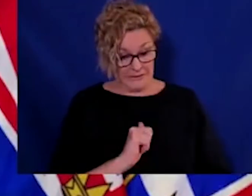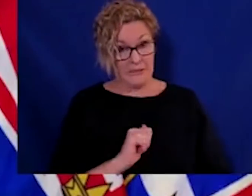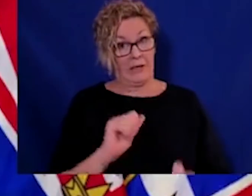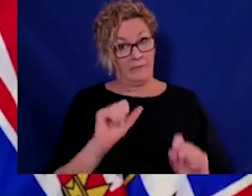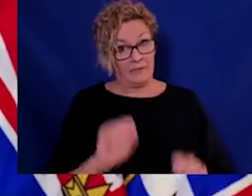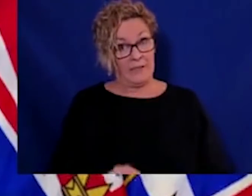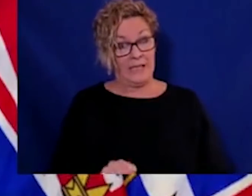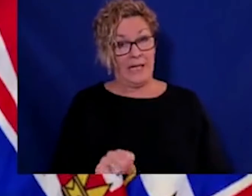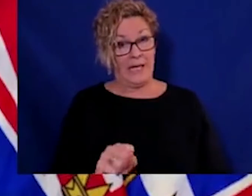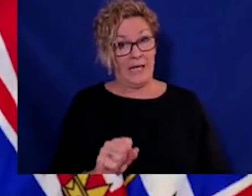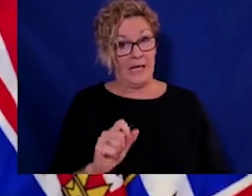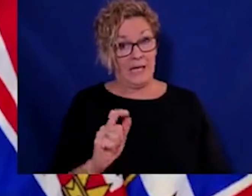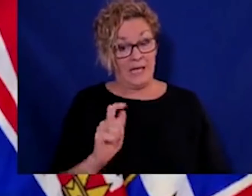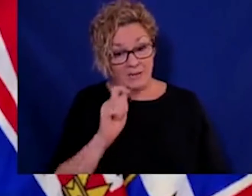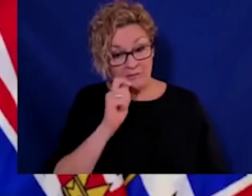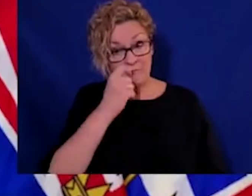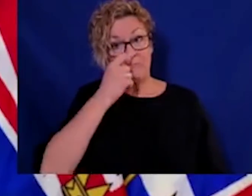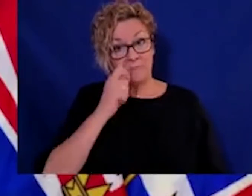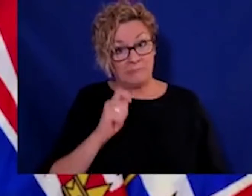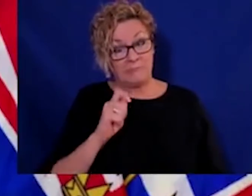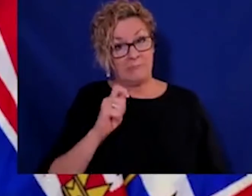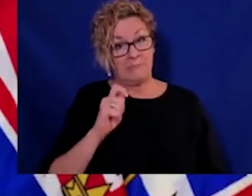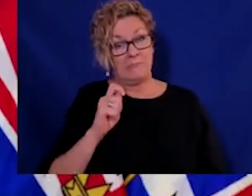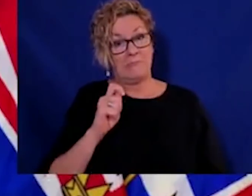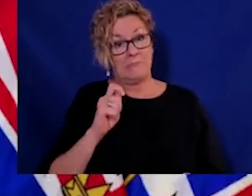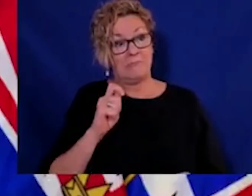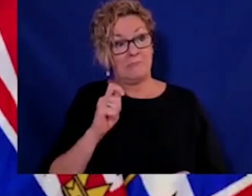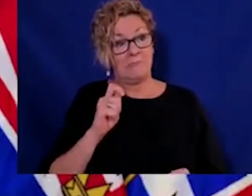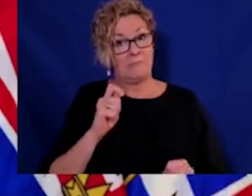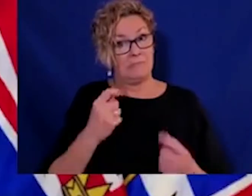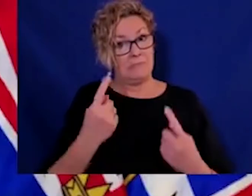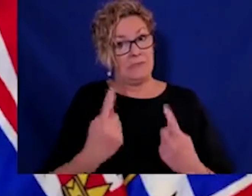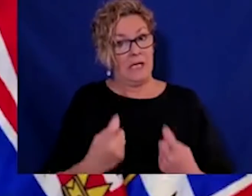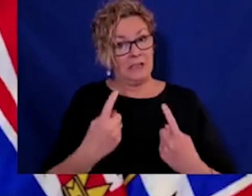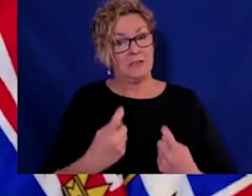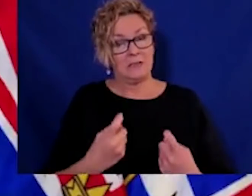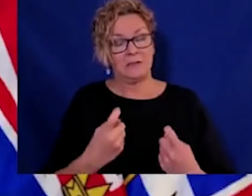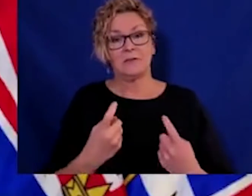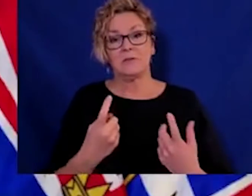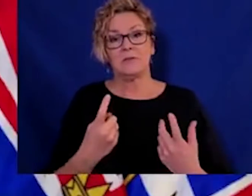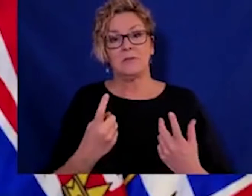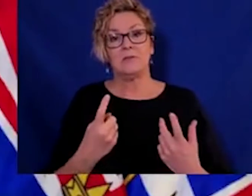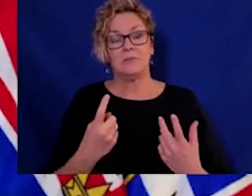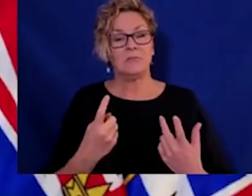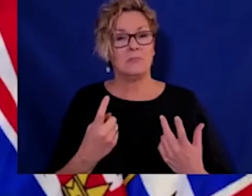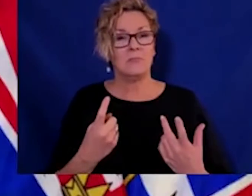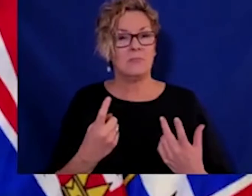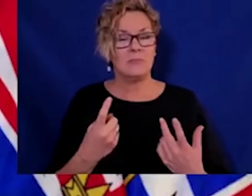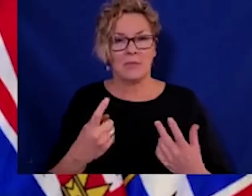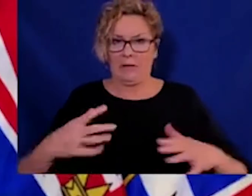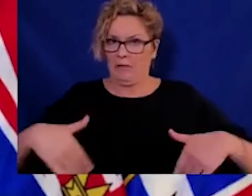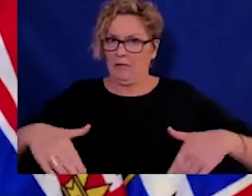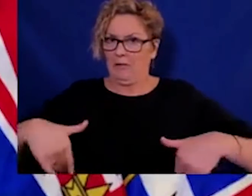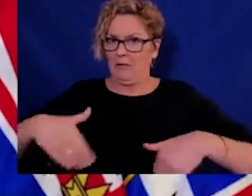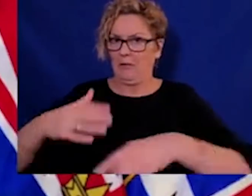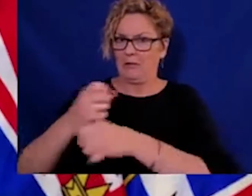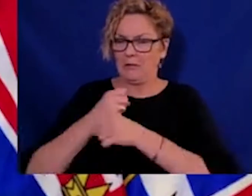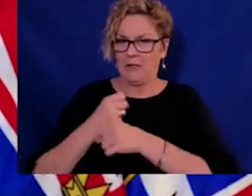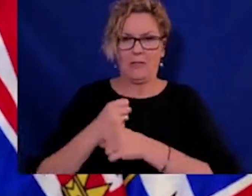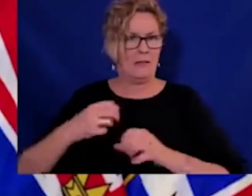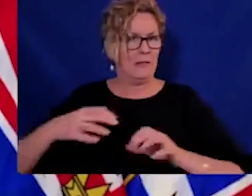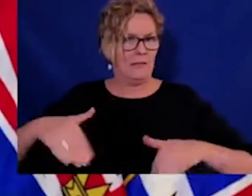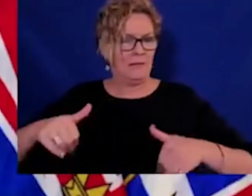other countries, so we're hopeful those will come soon, and that will make them much more useful for us in certain situations. So I just